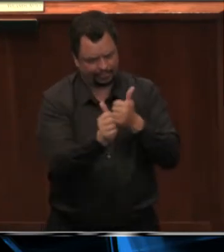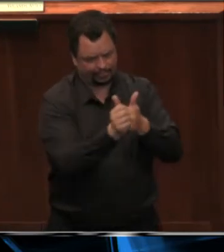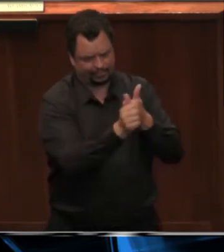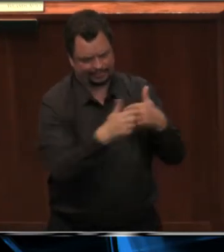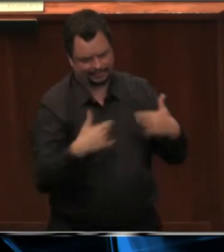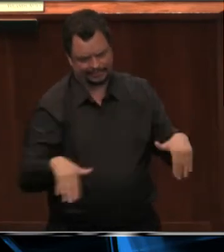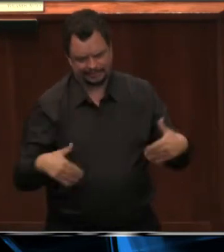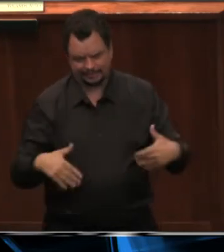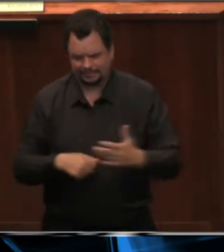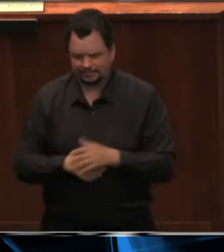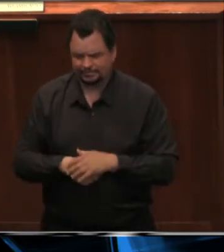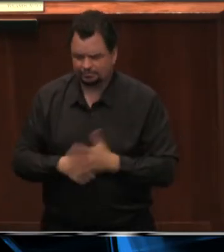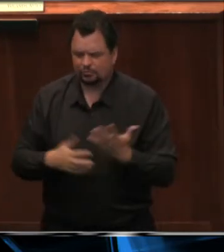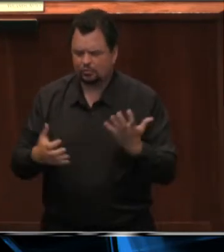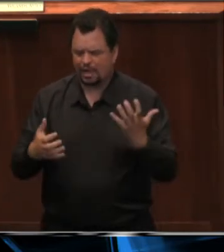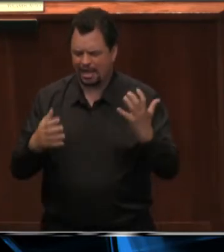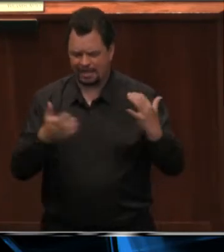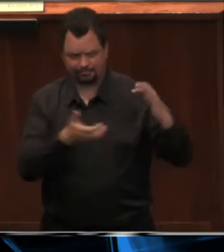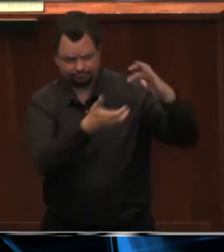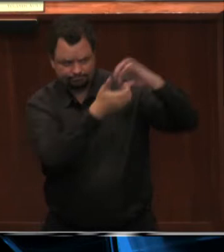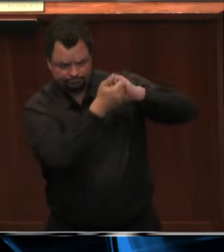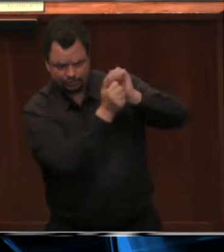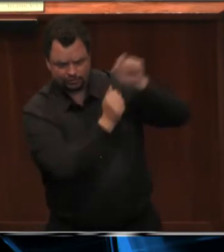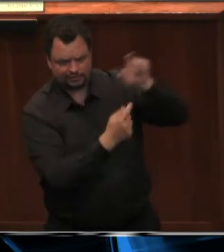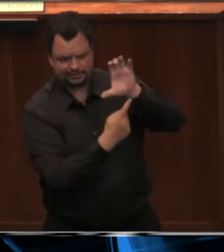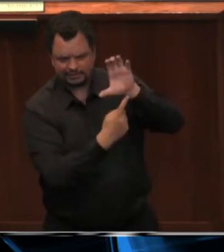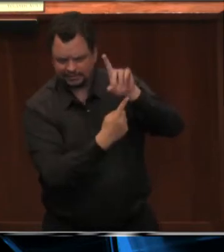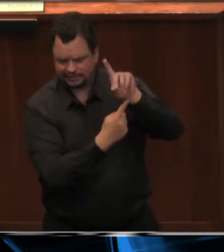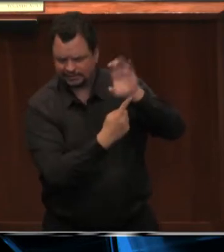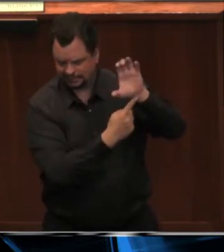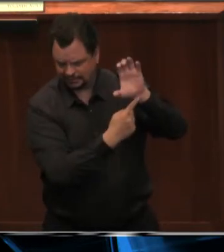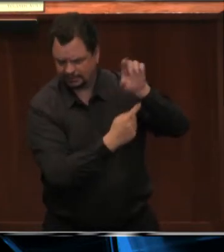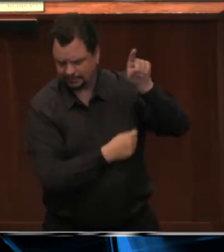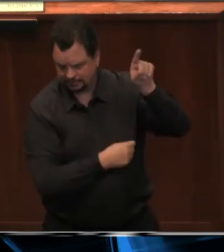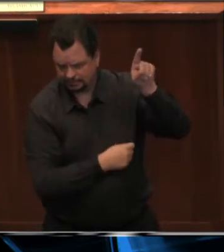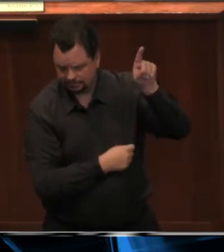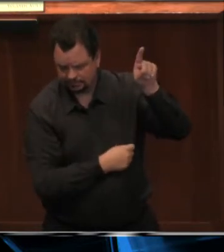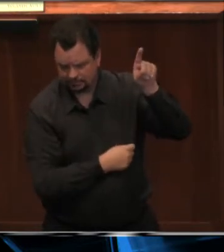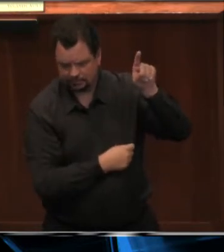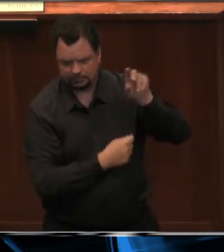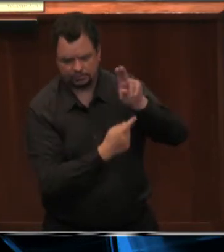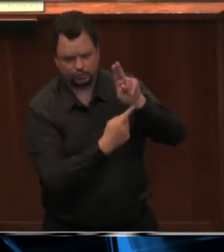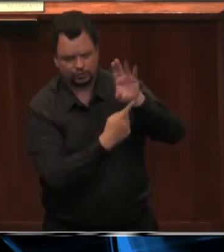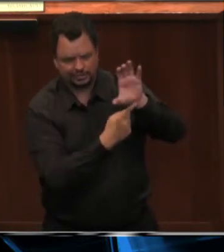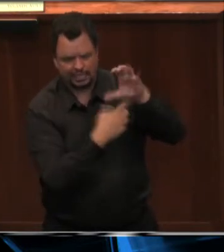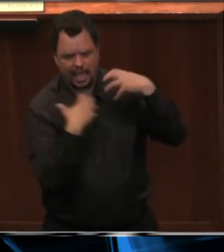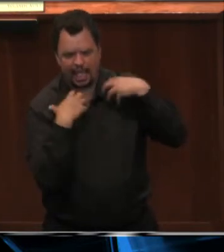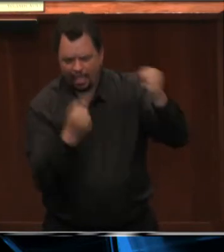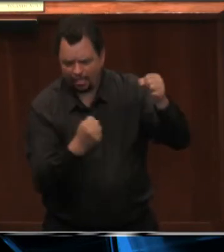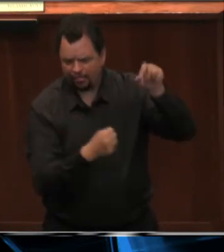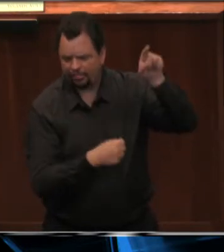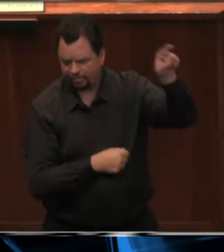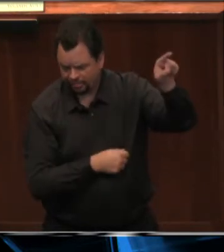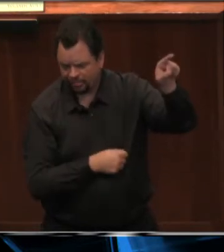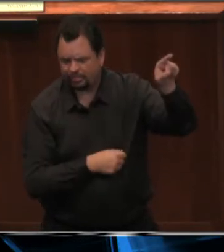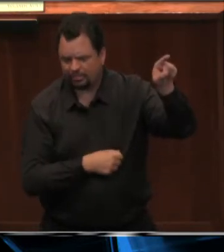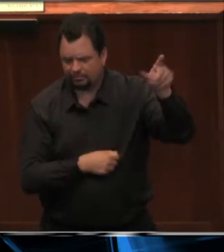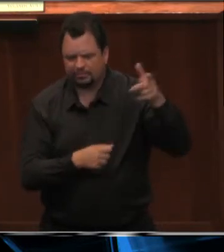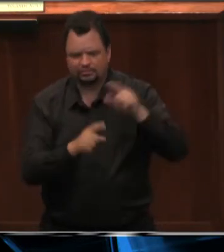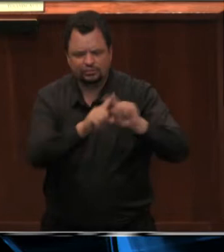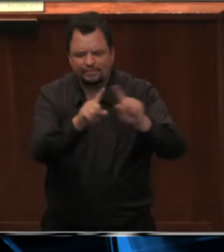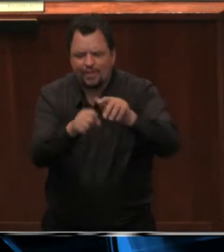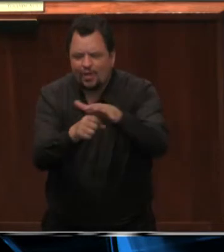with CDPHE and with UC Health and others that we're exploring who have local capacity that